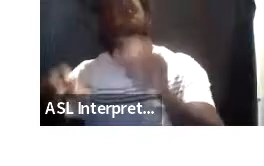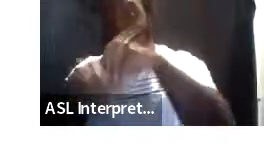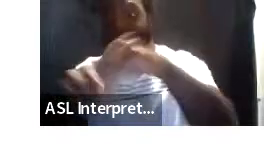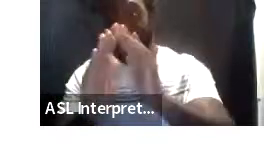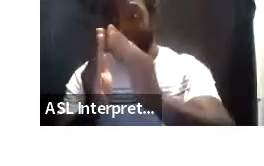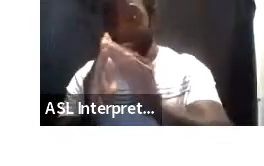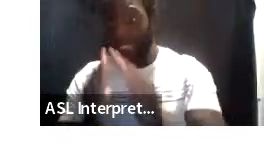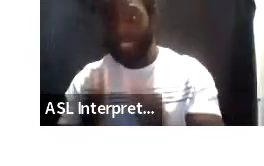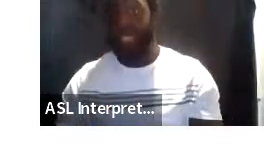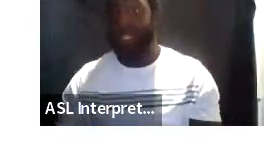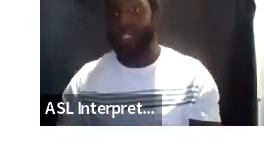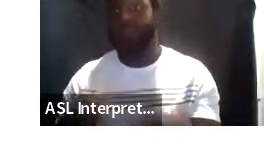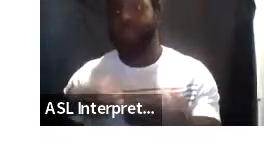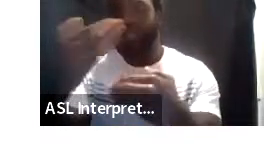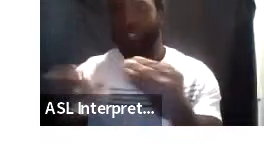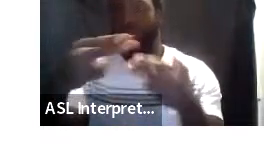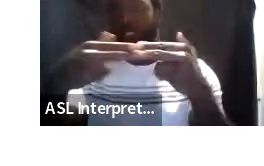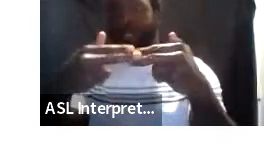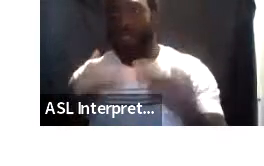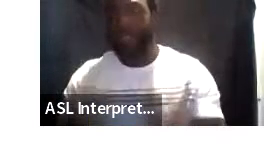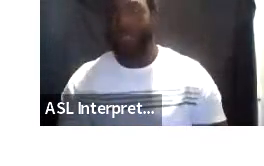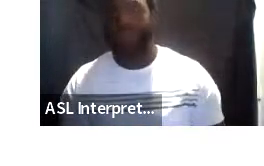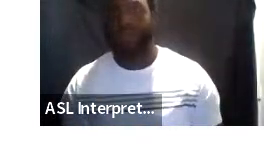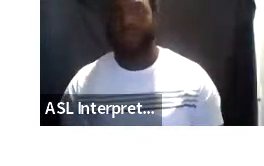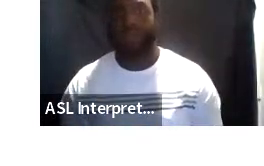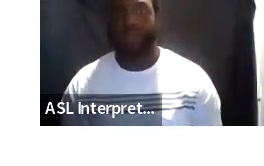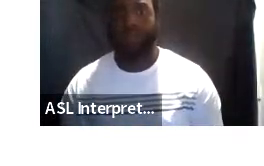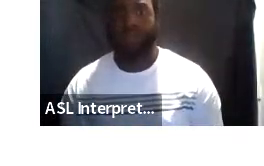installation. Next slide.